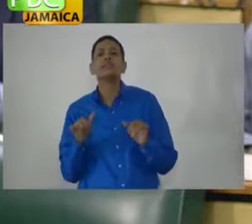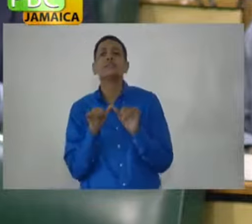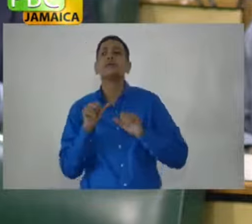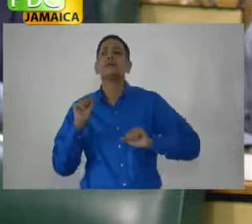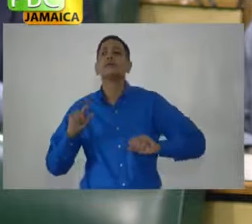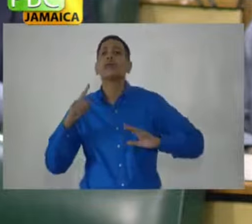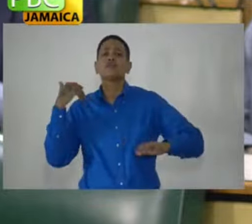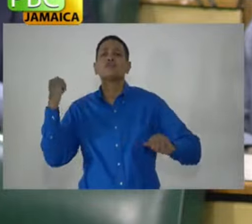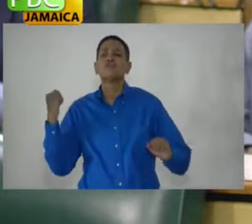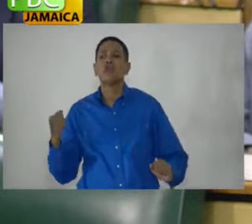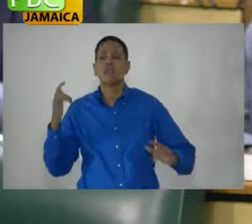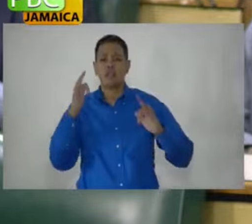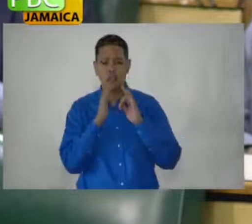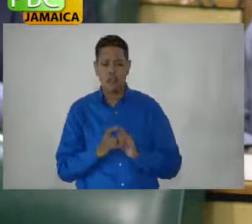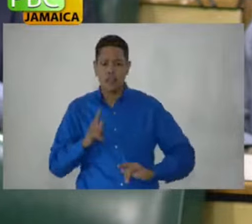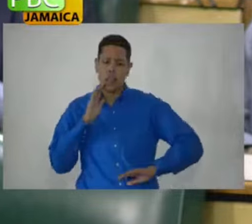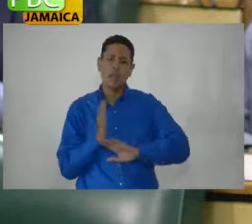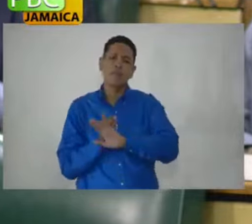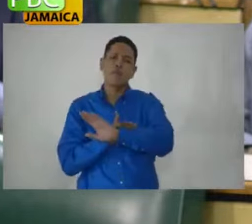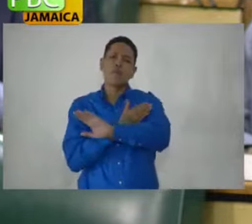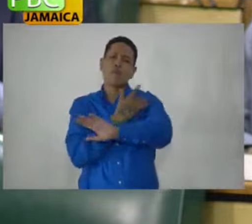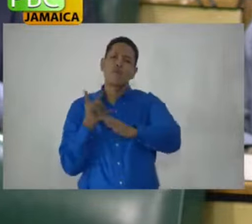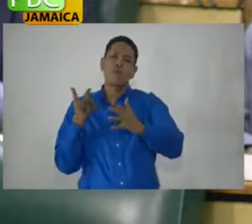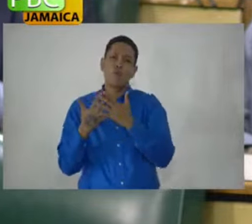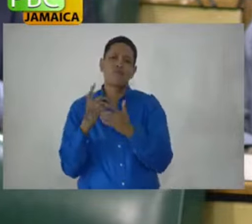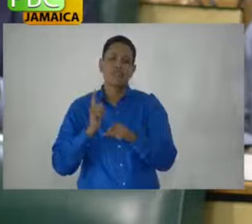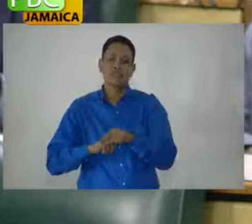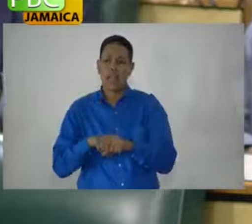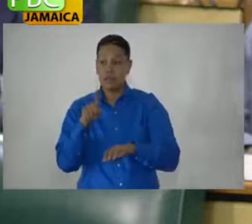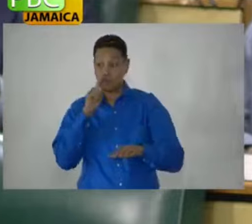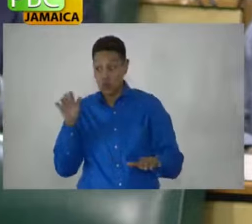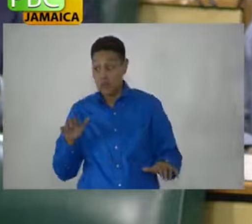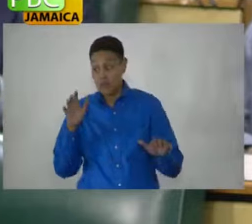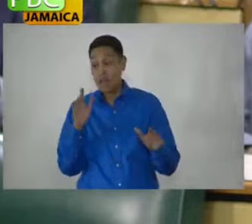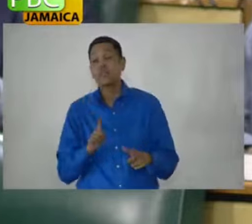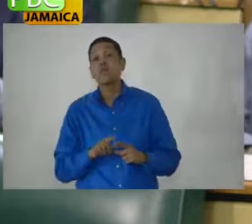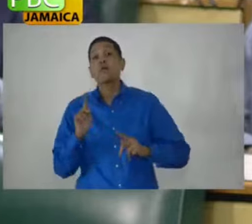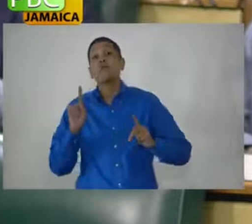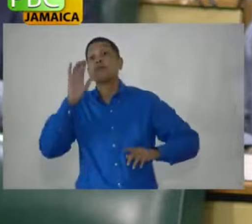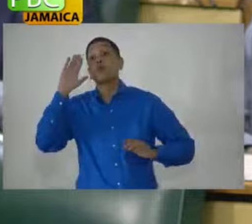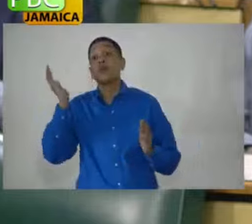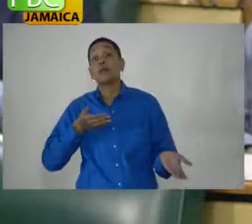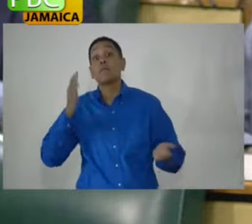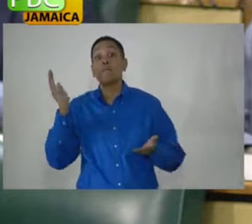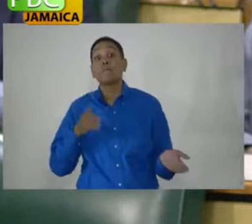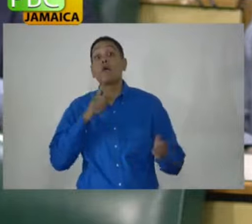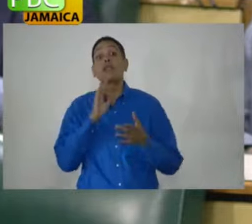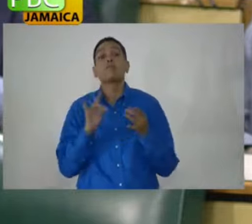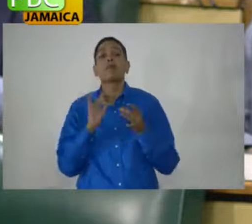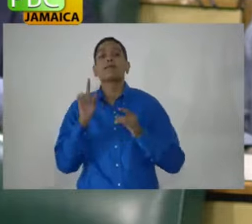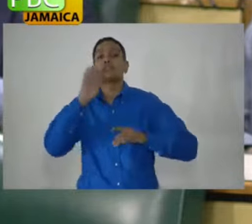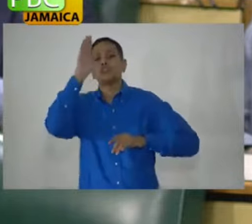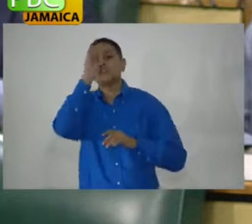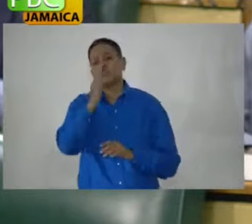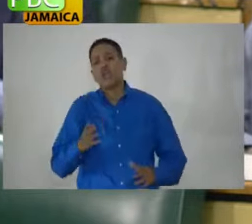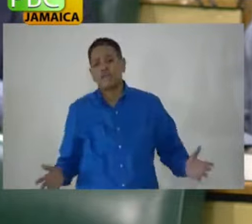be strengthened and improved over time. To manufacturers and importers, the message is